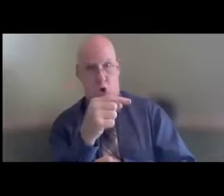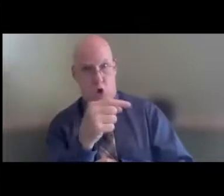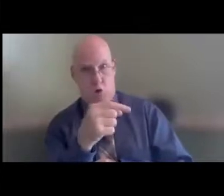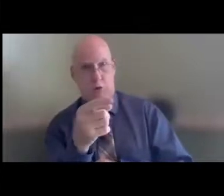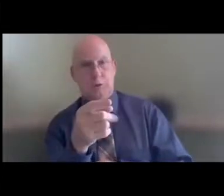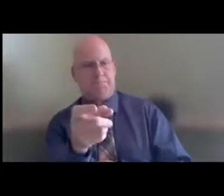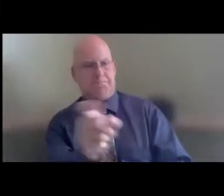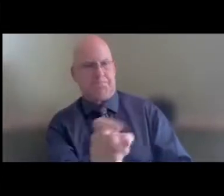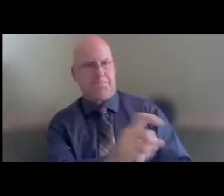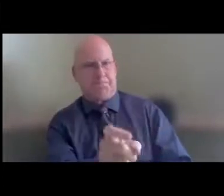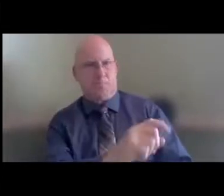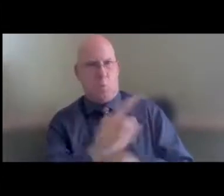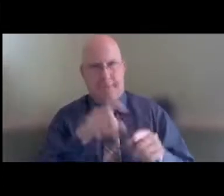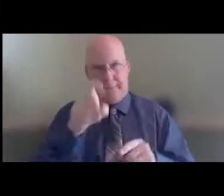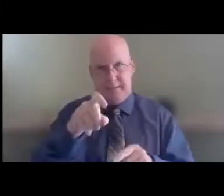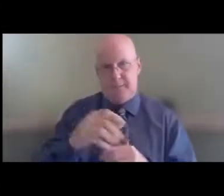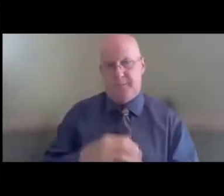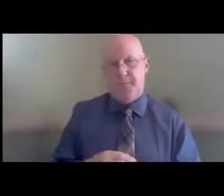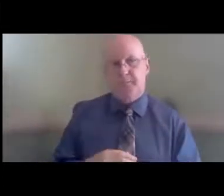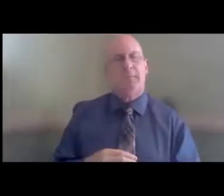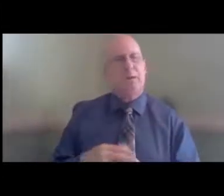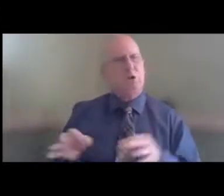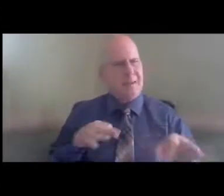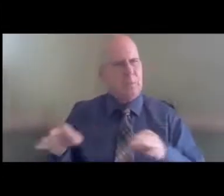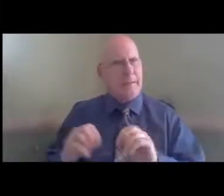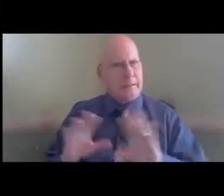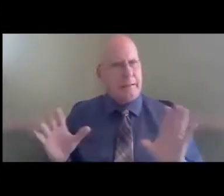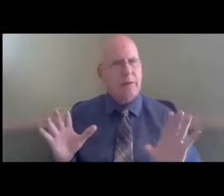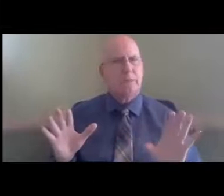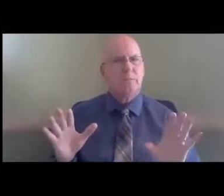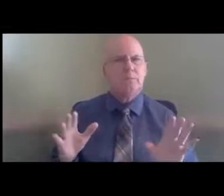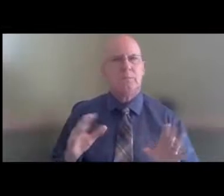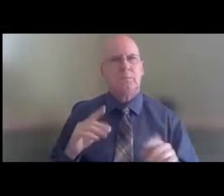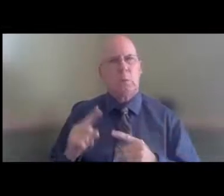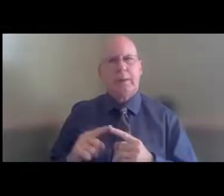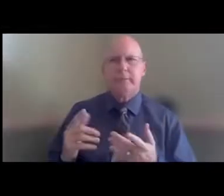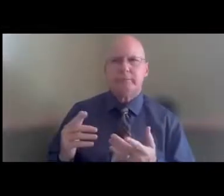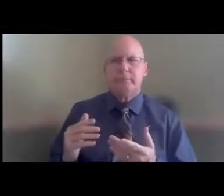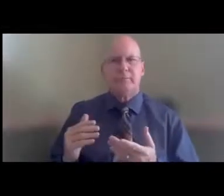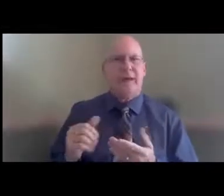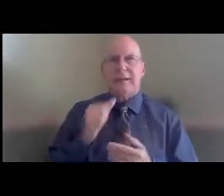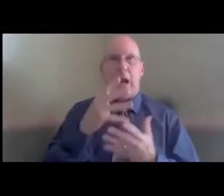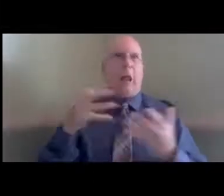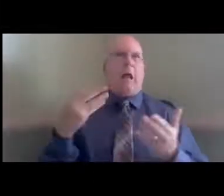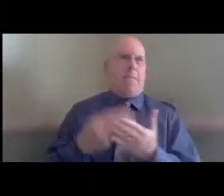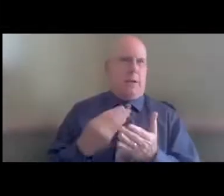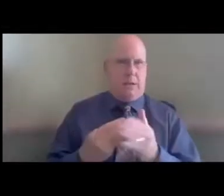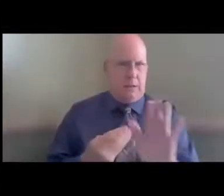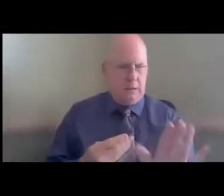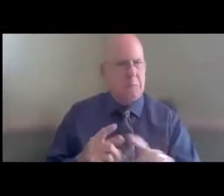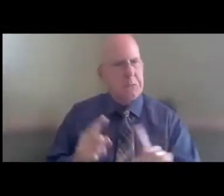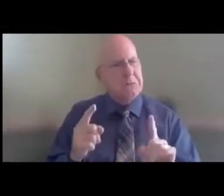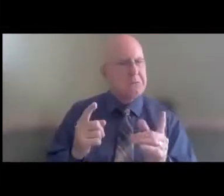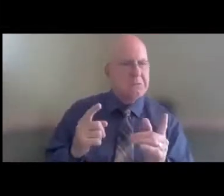specific instructions, but there are ways to do it when there's smaller dollar figures, and we're worried about the cost of establishing a